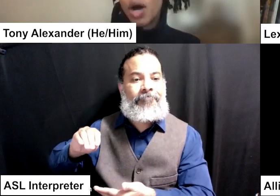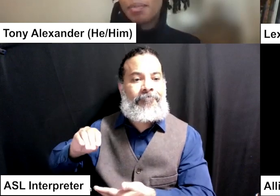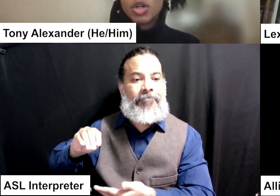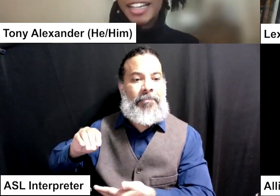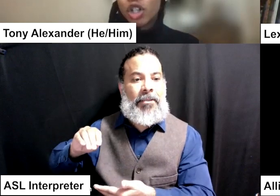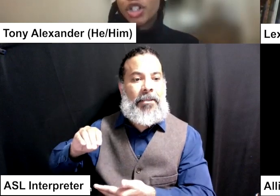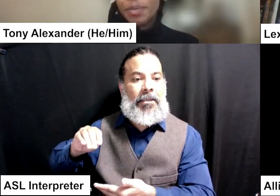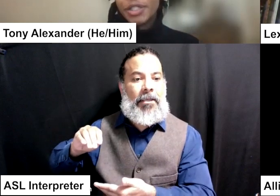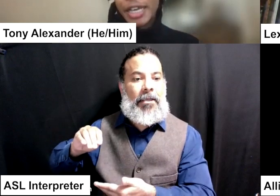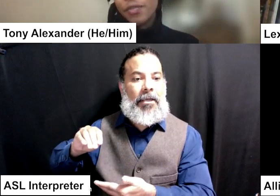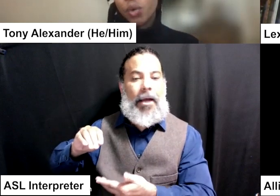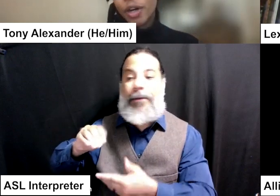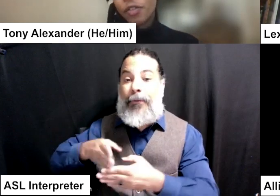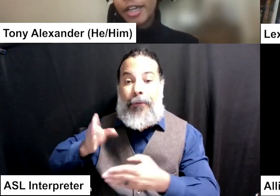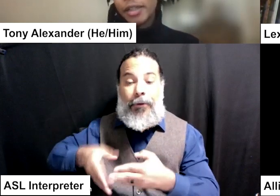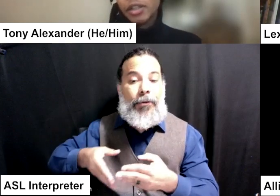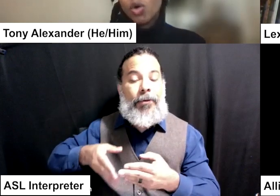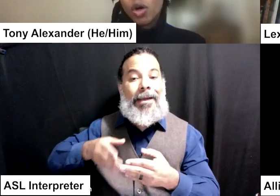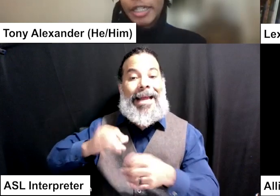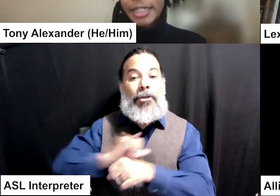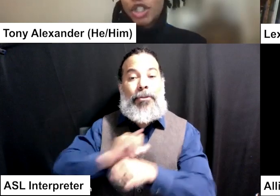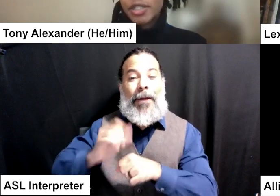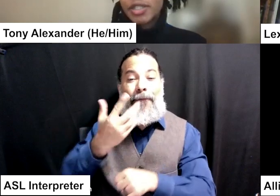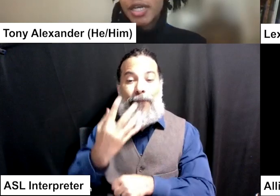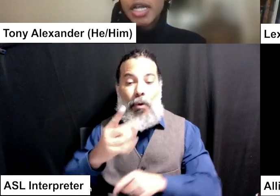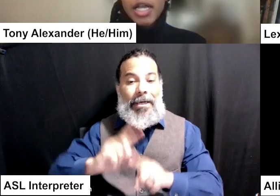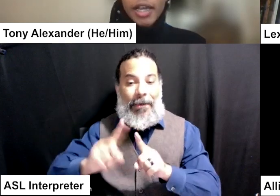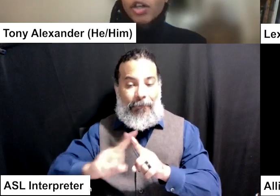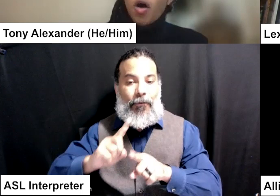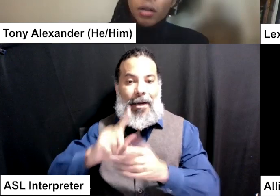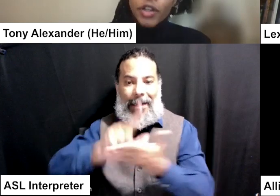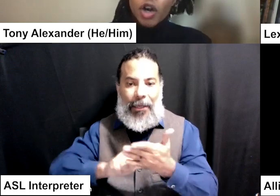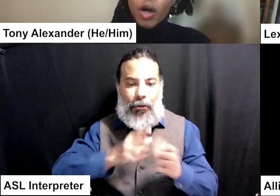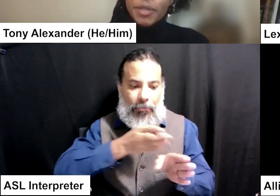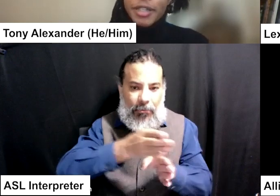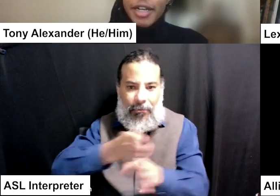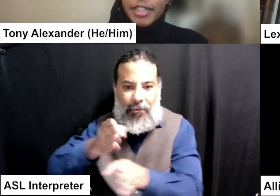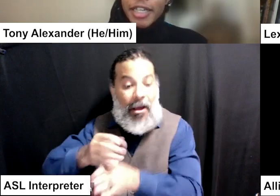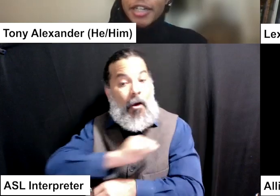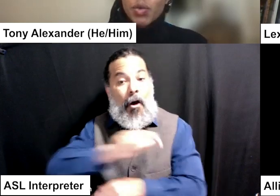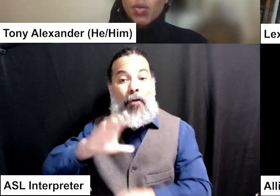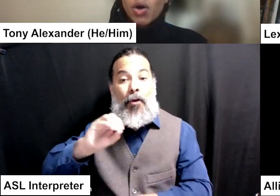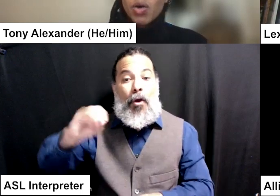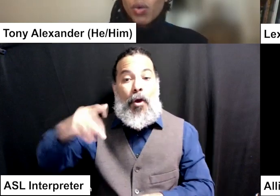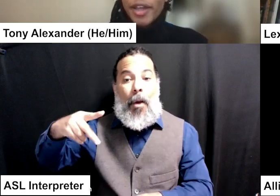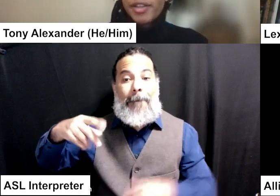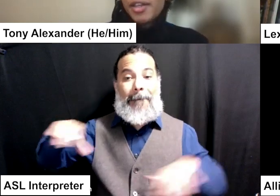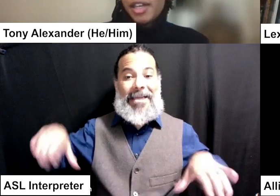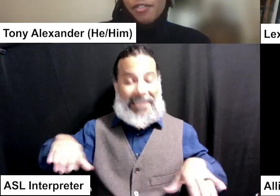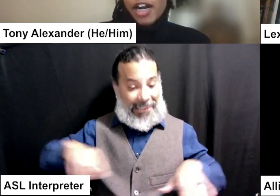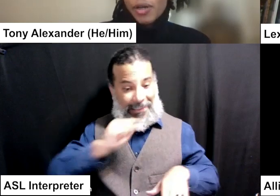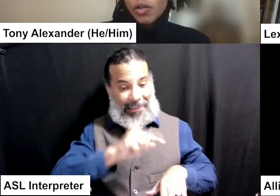complete co-ops or internships at 4 different legal organizations. And all of the co-ops that I did were